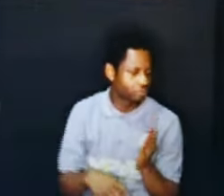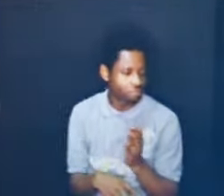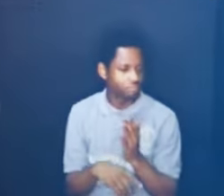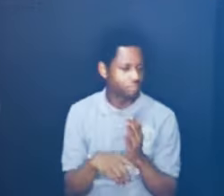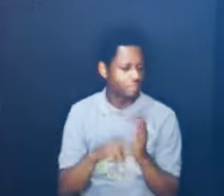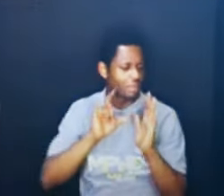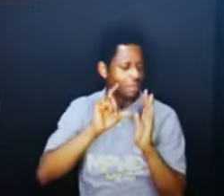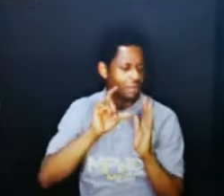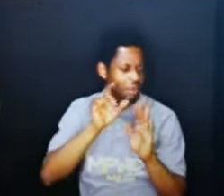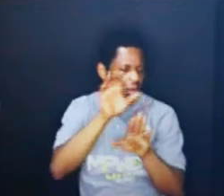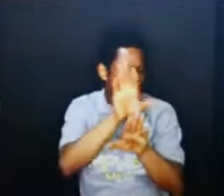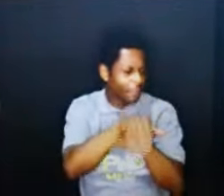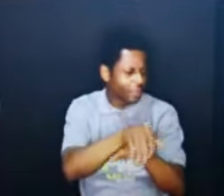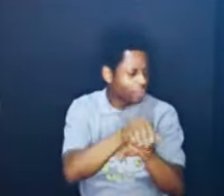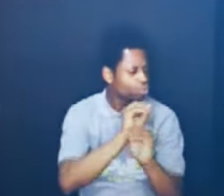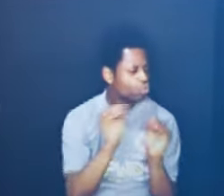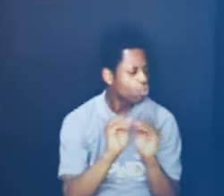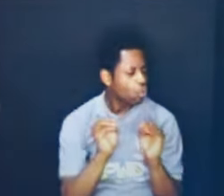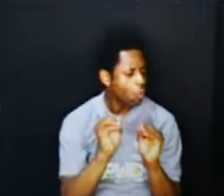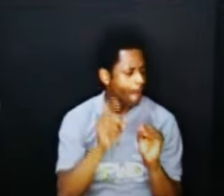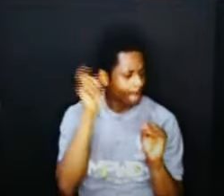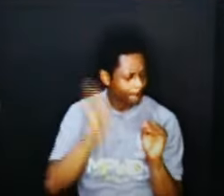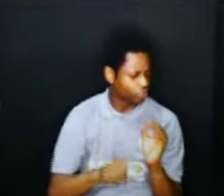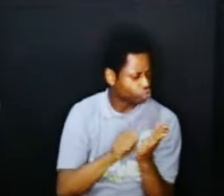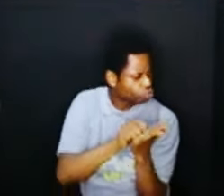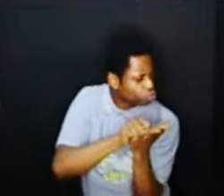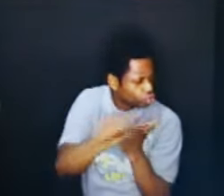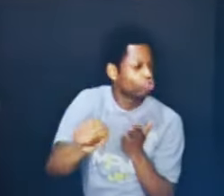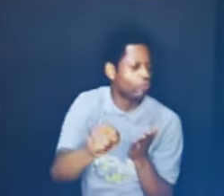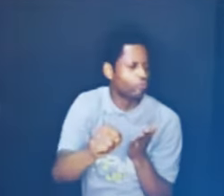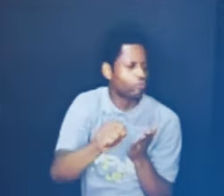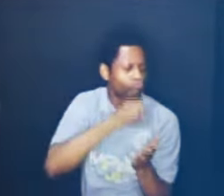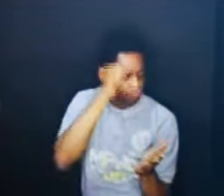sincere. Now it must be true and sincere. I